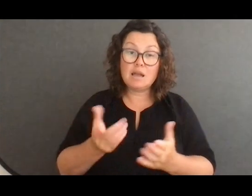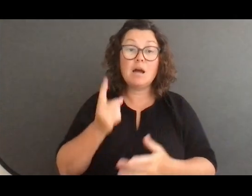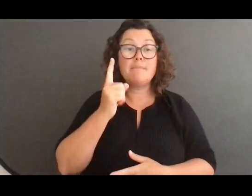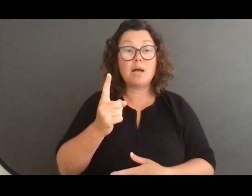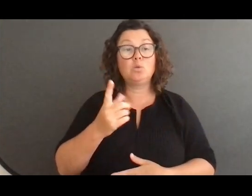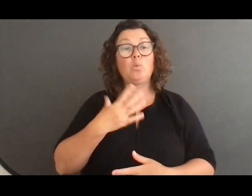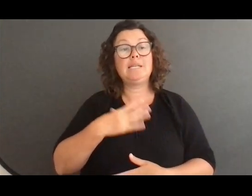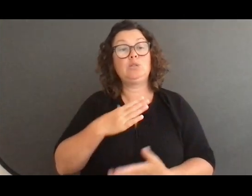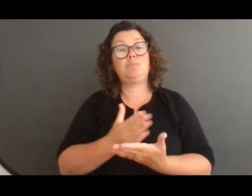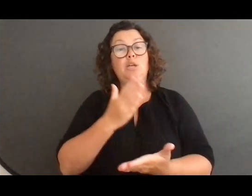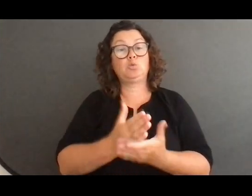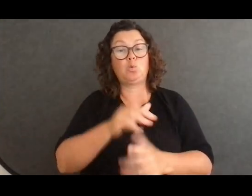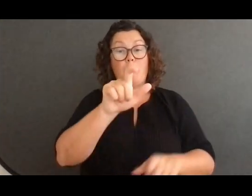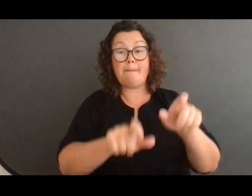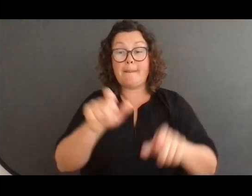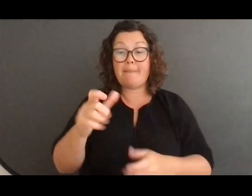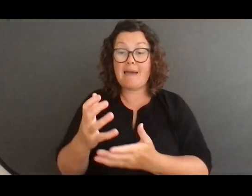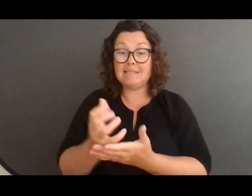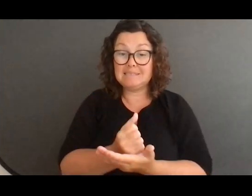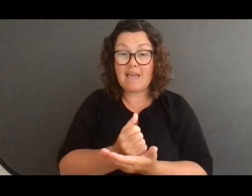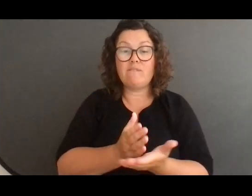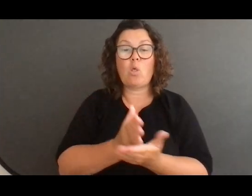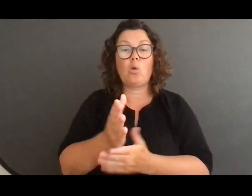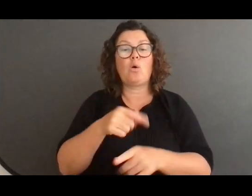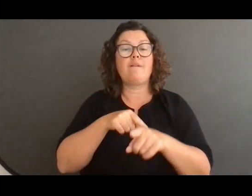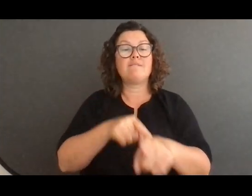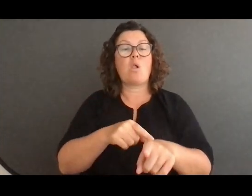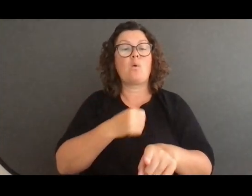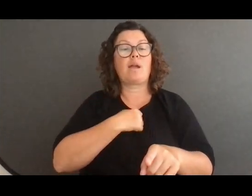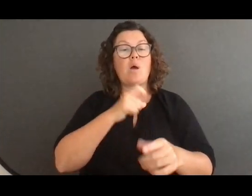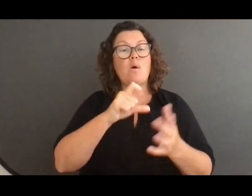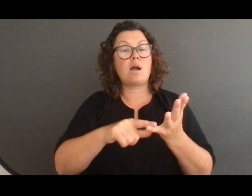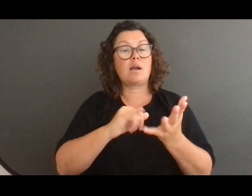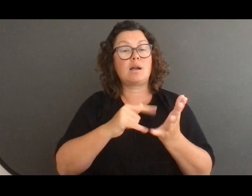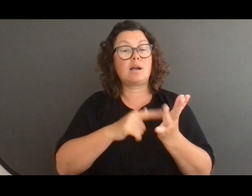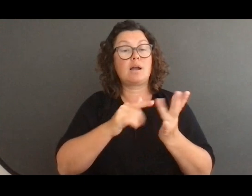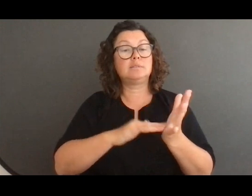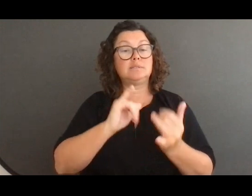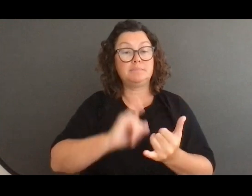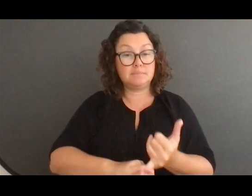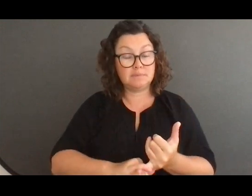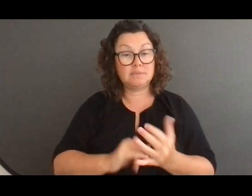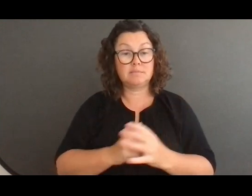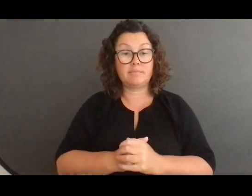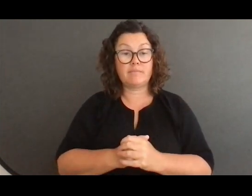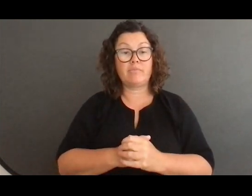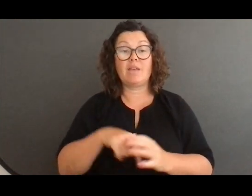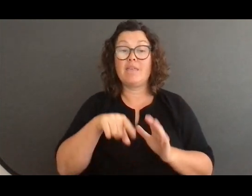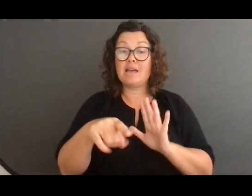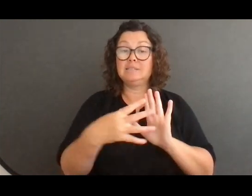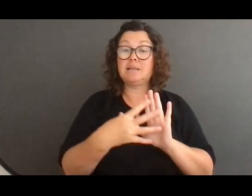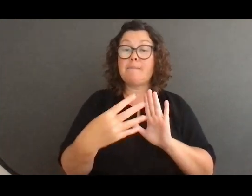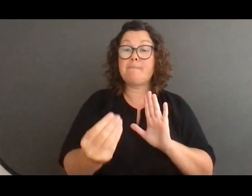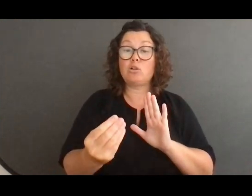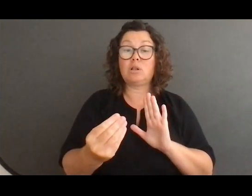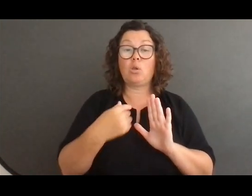customs. So in the abstract, I touched on this idea of tuakana-taina relationships as a model that we embed in the space that we